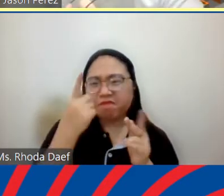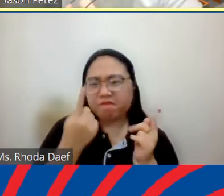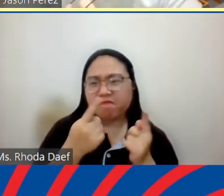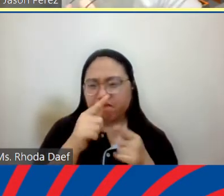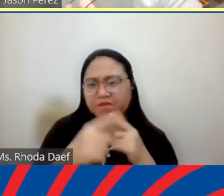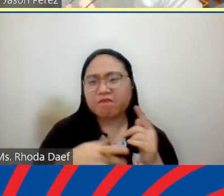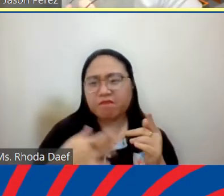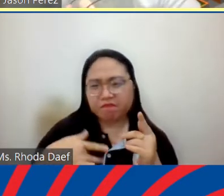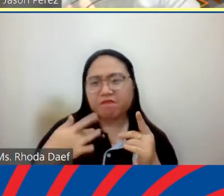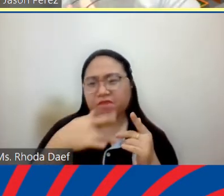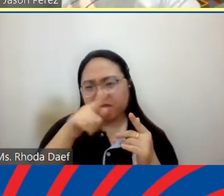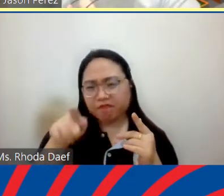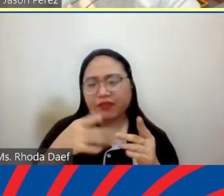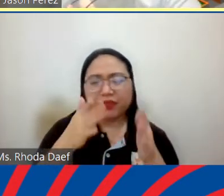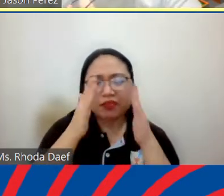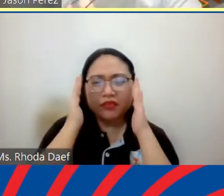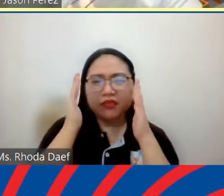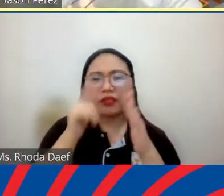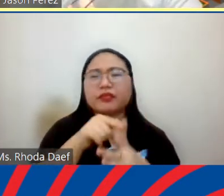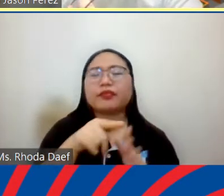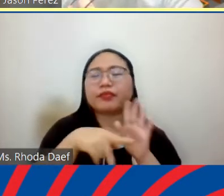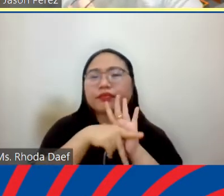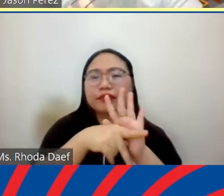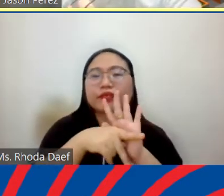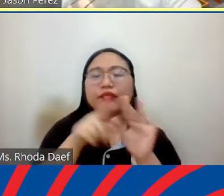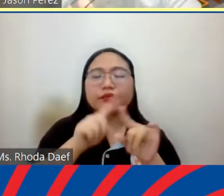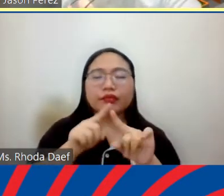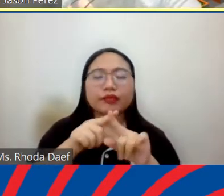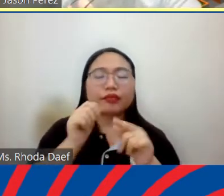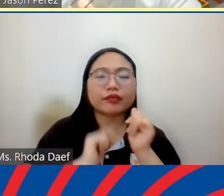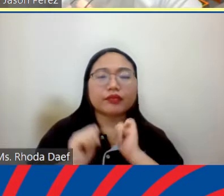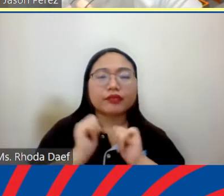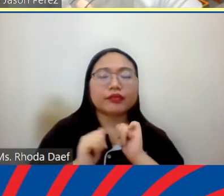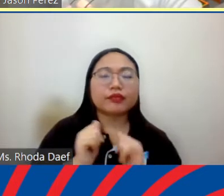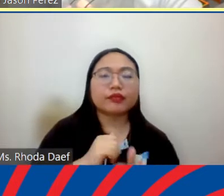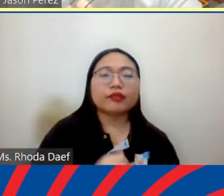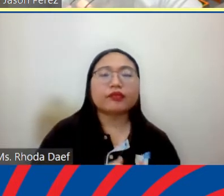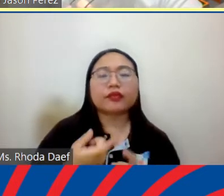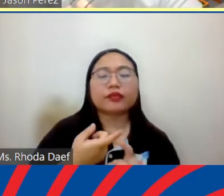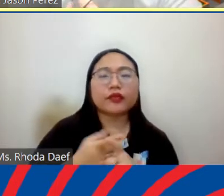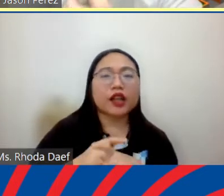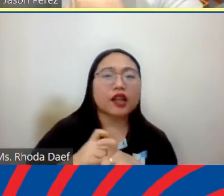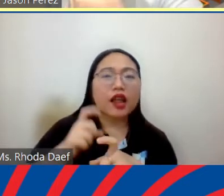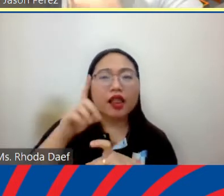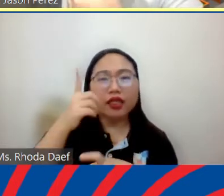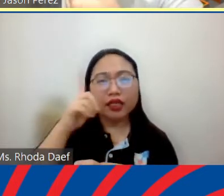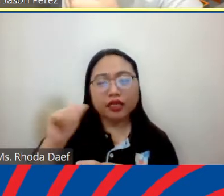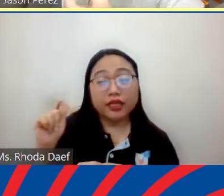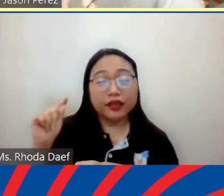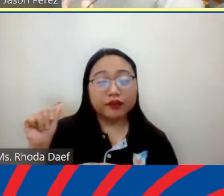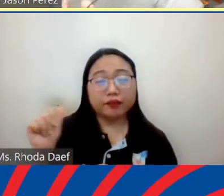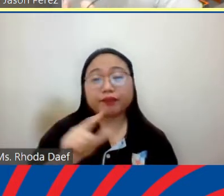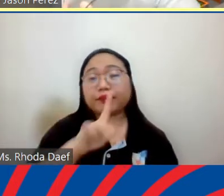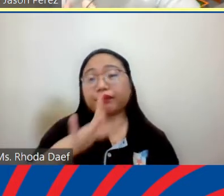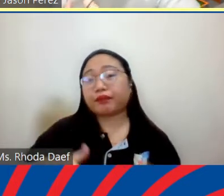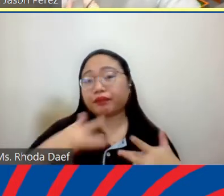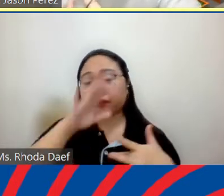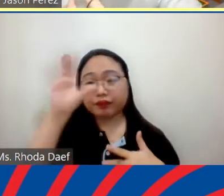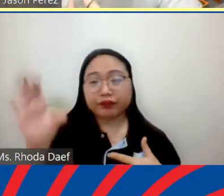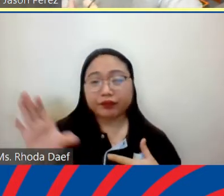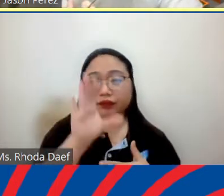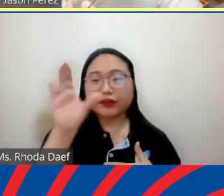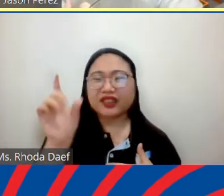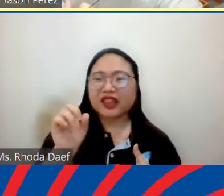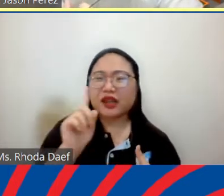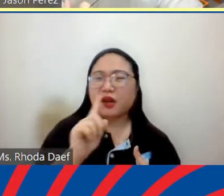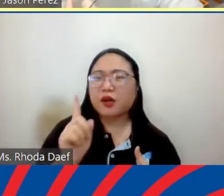this presentation. We'll look at the different activities throughout the data life cycle and ano yung mga tools,